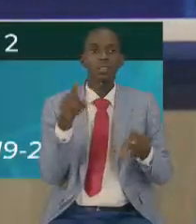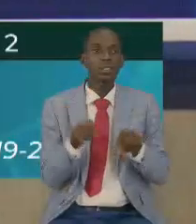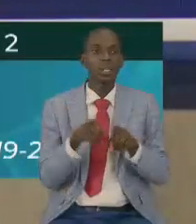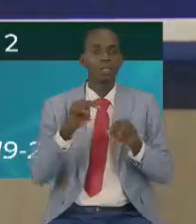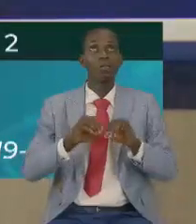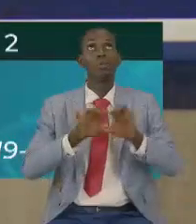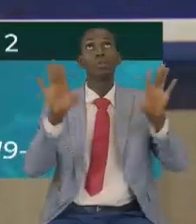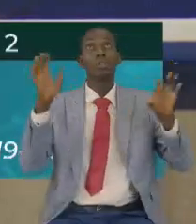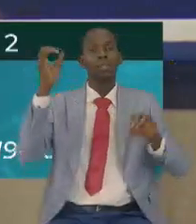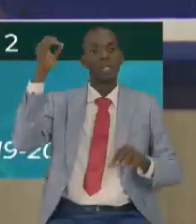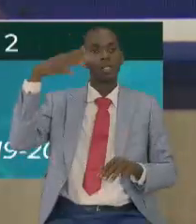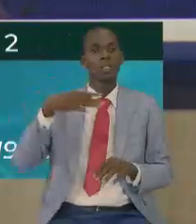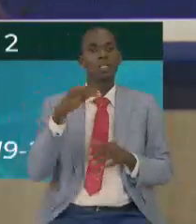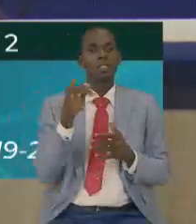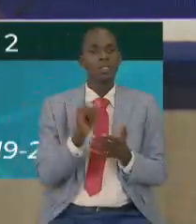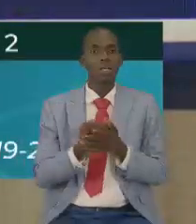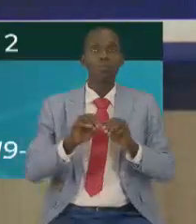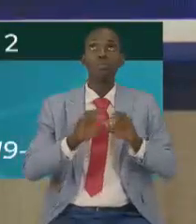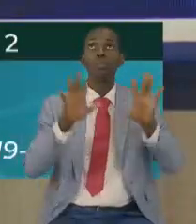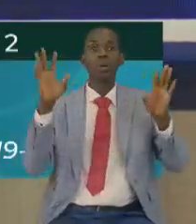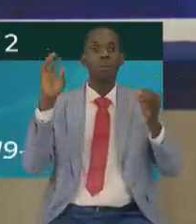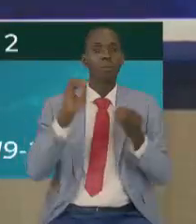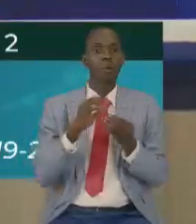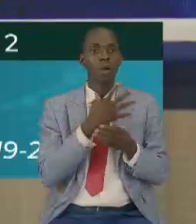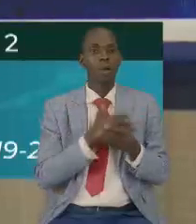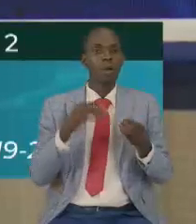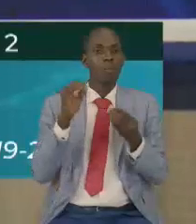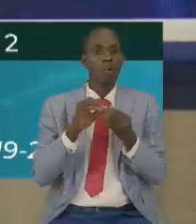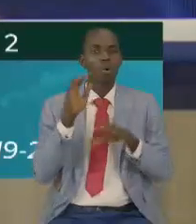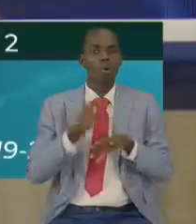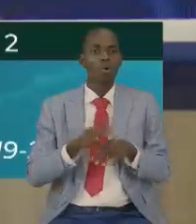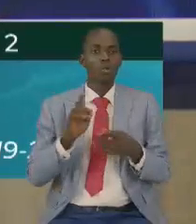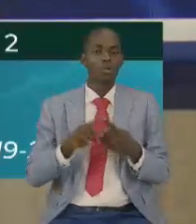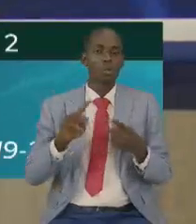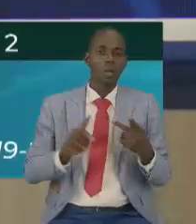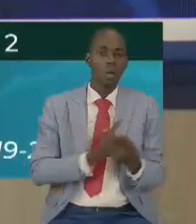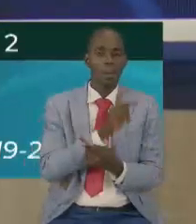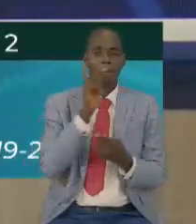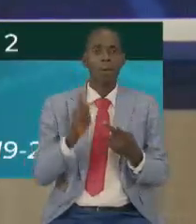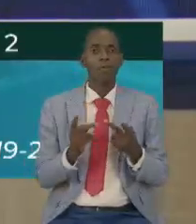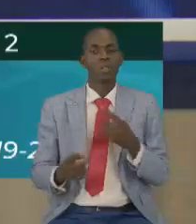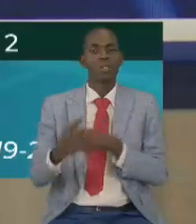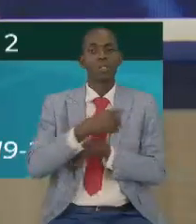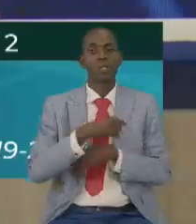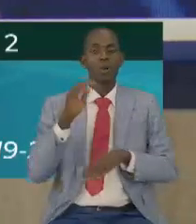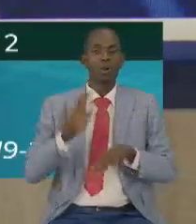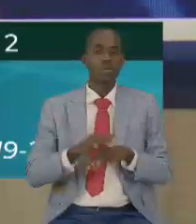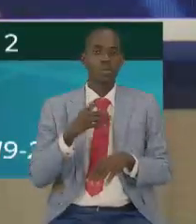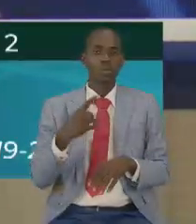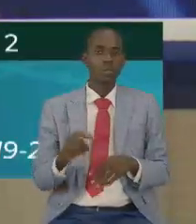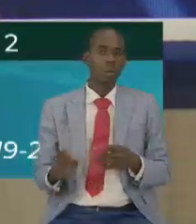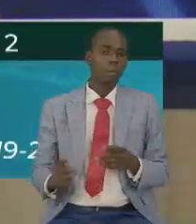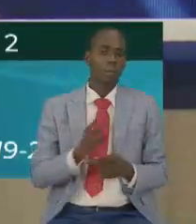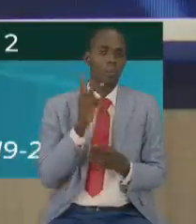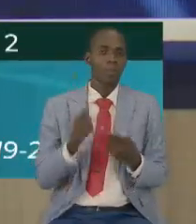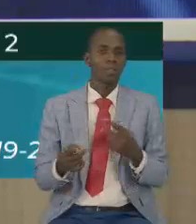more and more unto the perfect day, unto the perfect day. And then in verse 20, it says in verse 20,